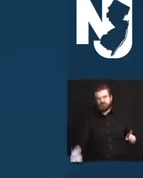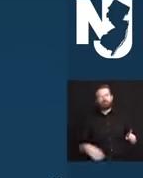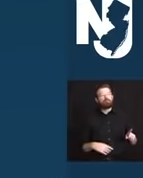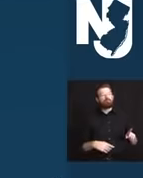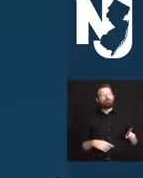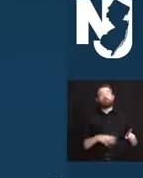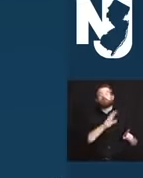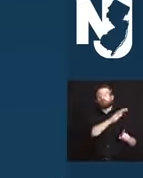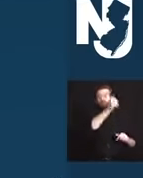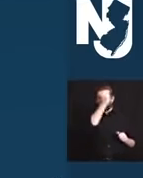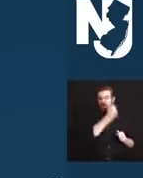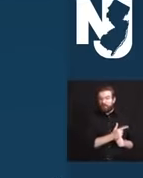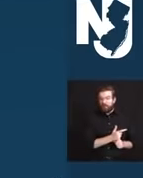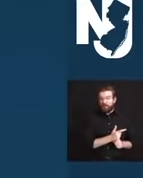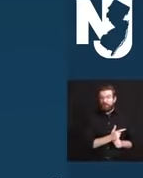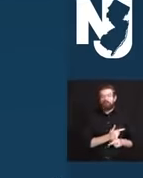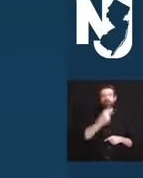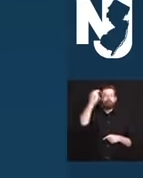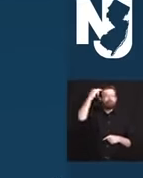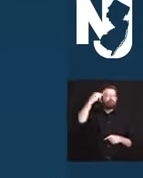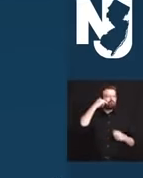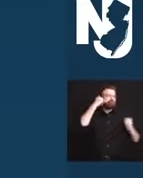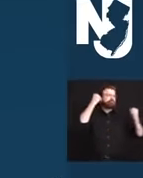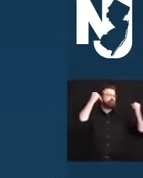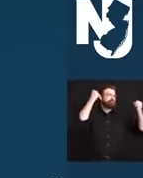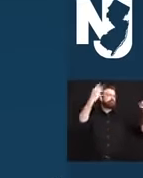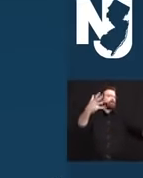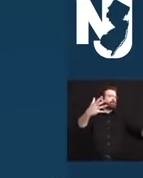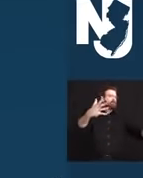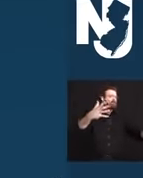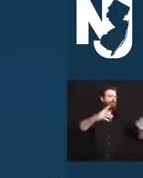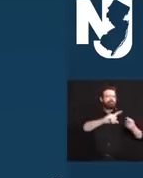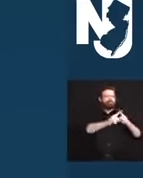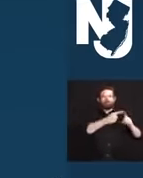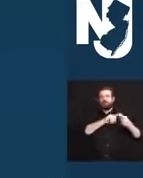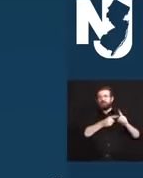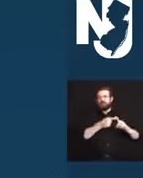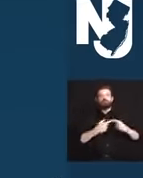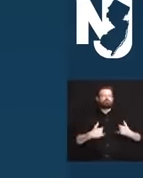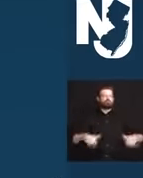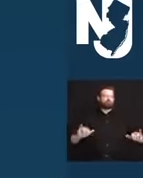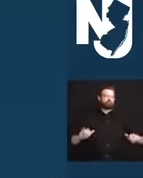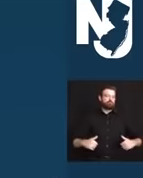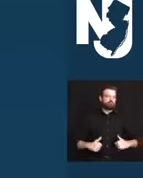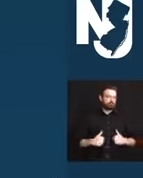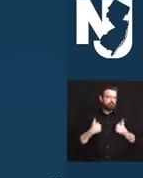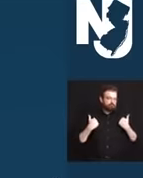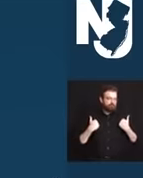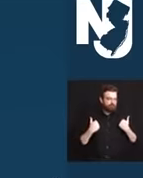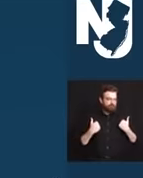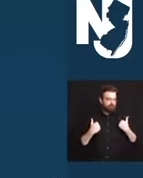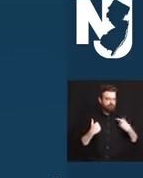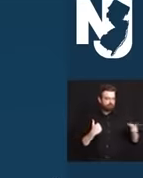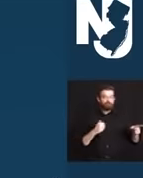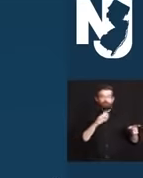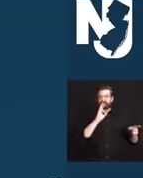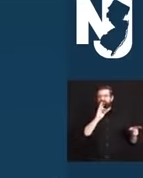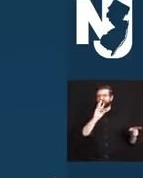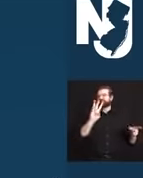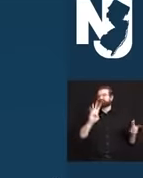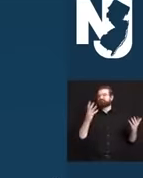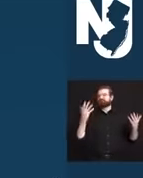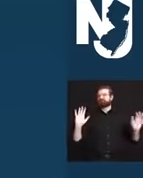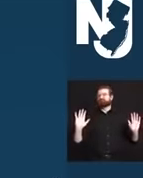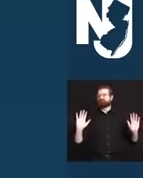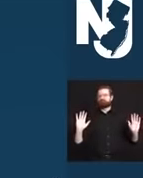of nieces and nephews, and countless friends and union colleagues. Jerry was only 64 years old. We thank him for his